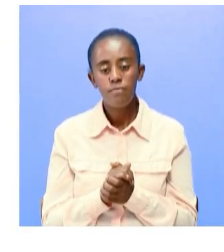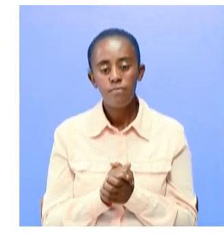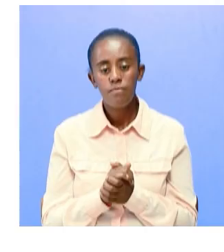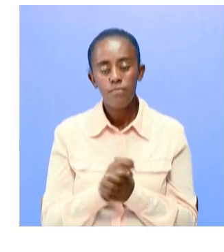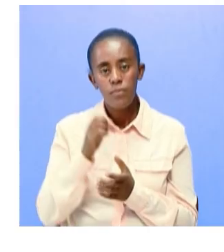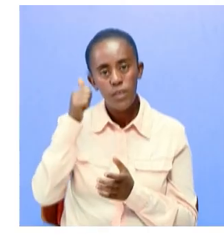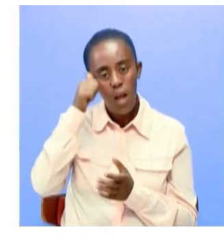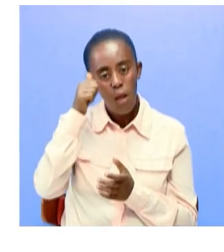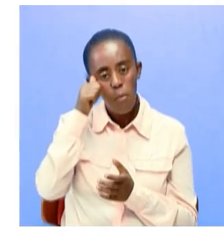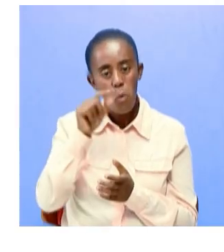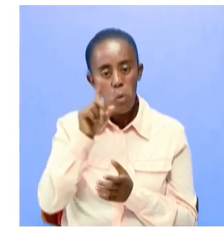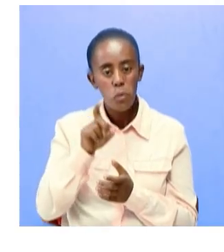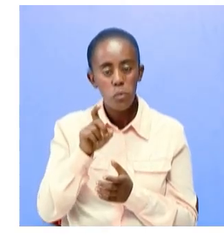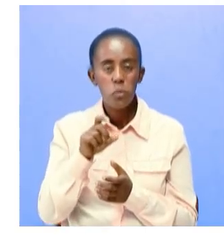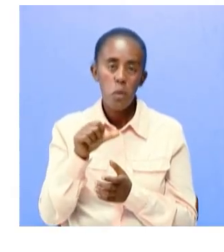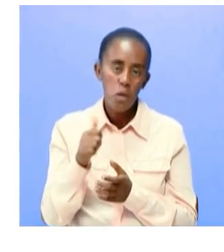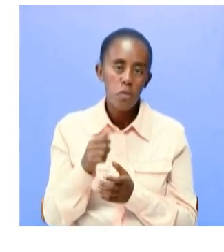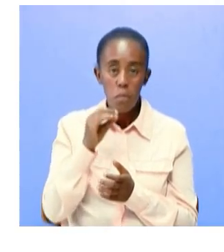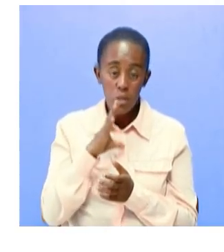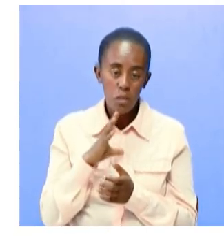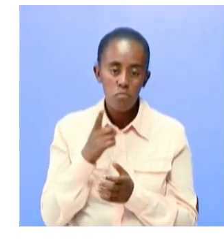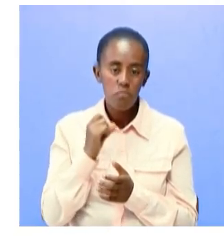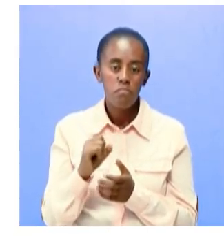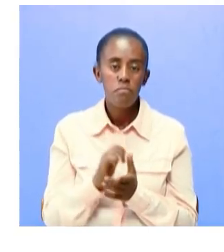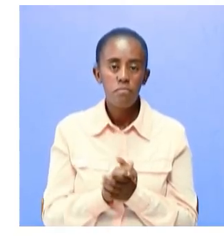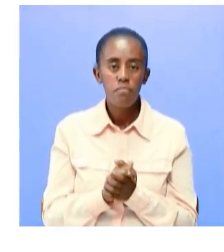Alamu maybe can ask another one or another person here.